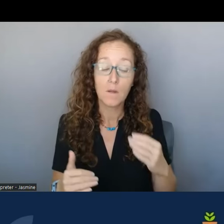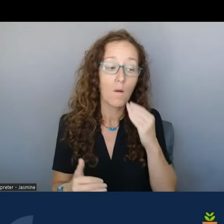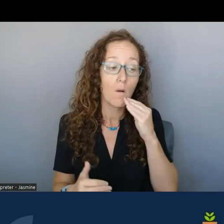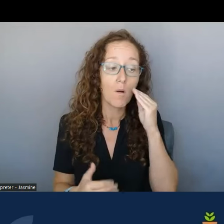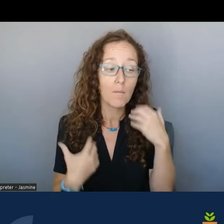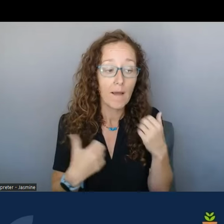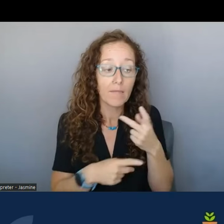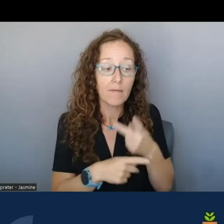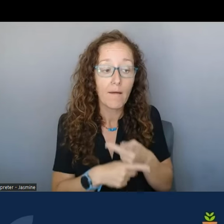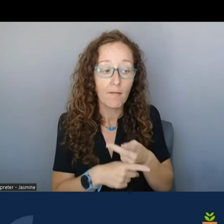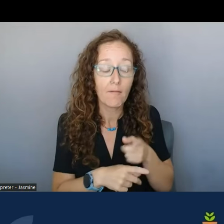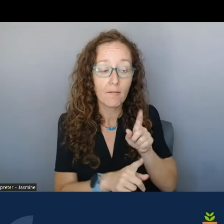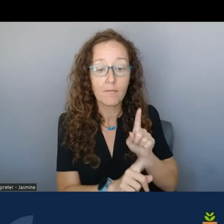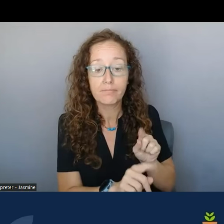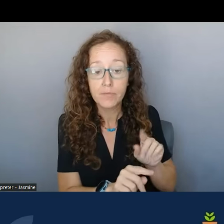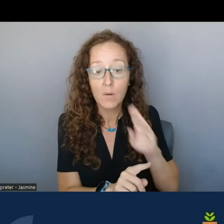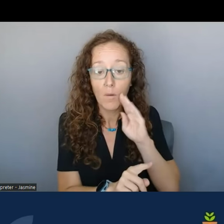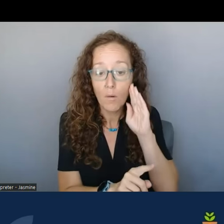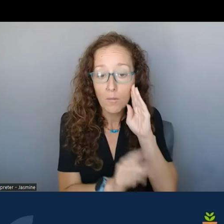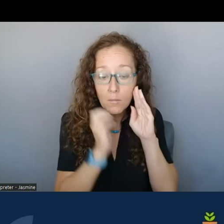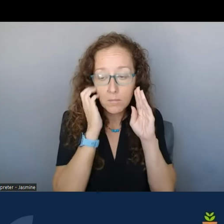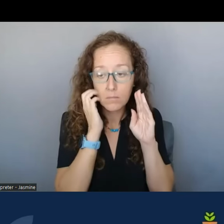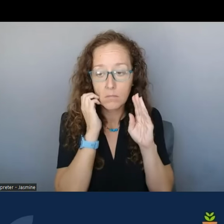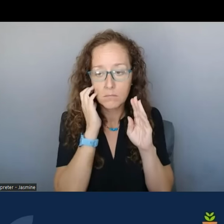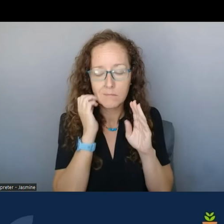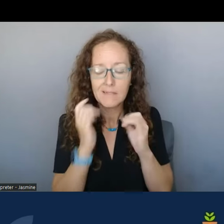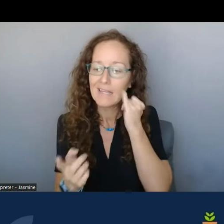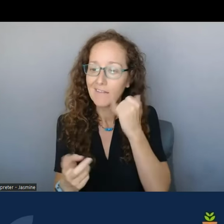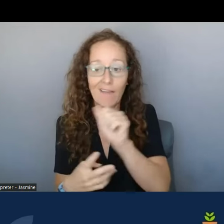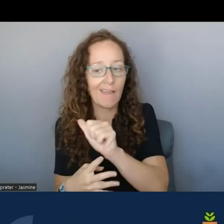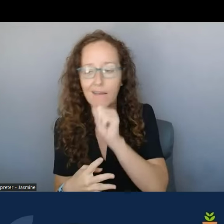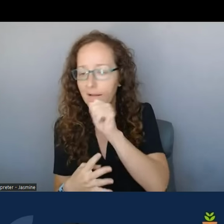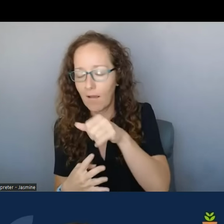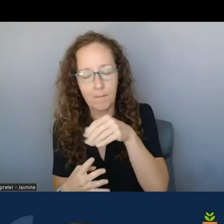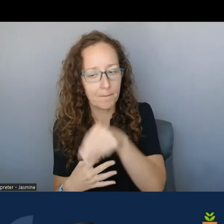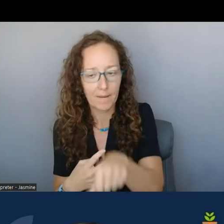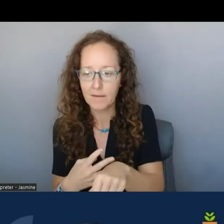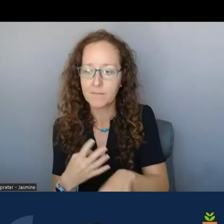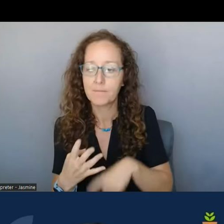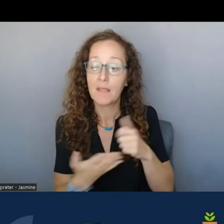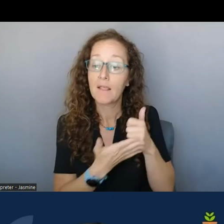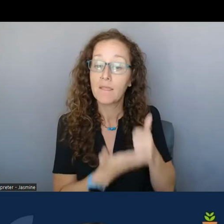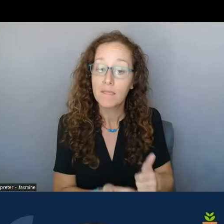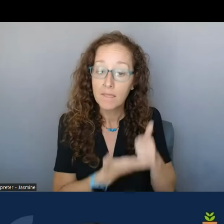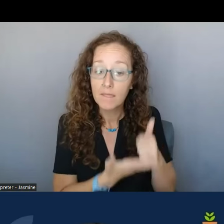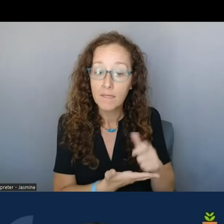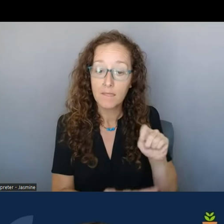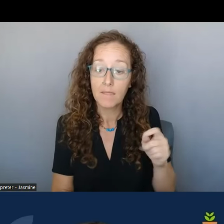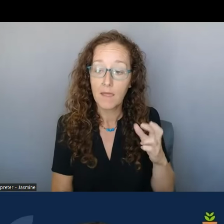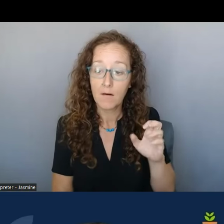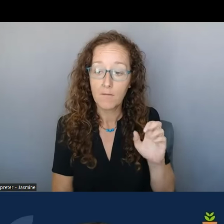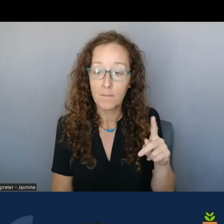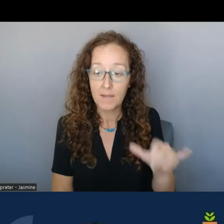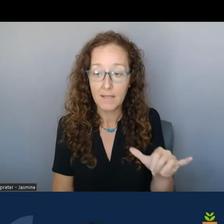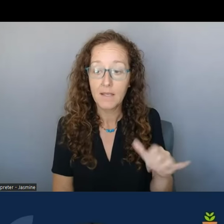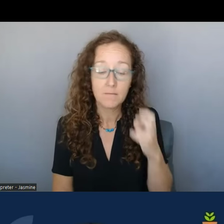versus where it might be covered under Part A. Therapy. Medicare Part B does have some limited prescription